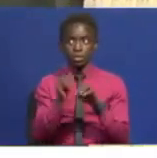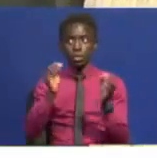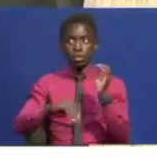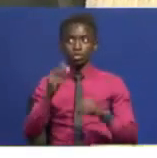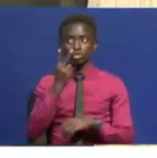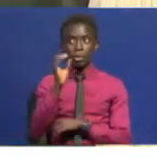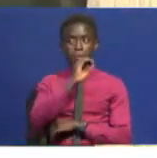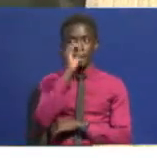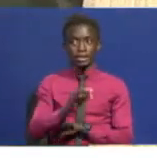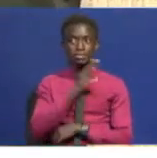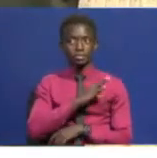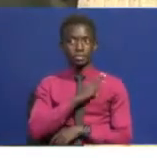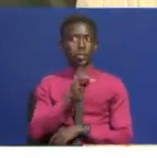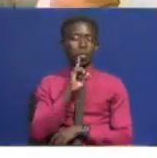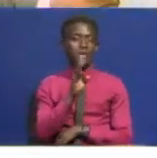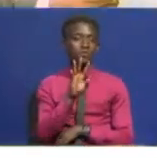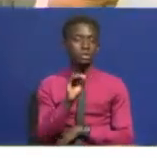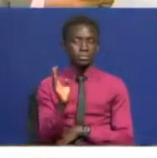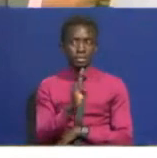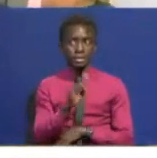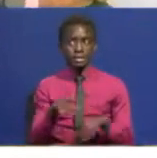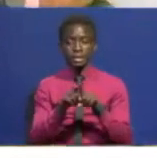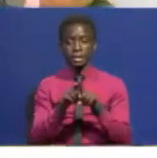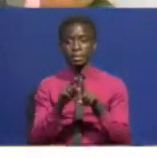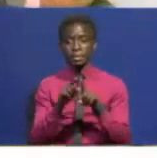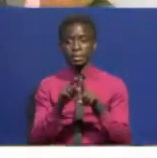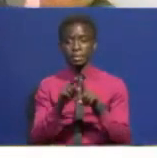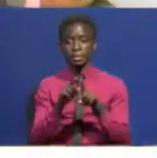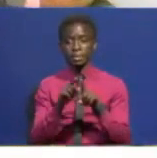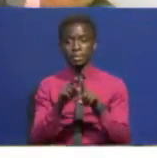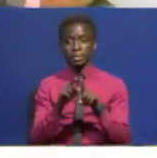at 140 billion shillings. And GMS business contributed